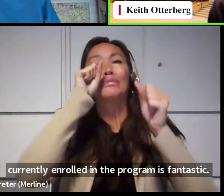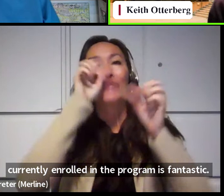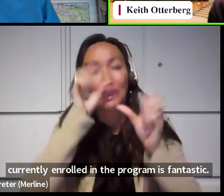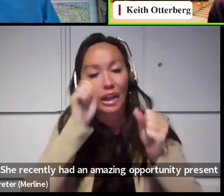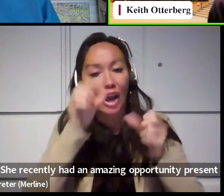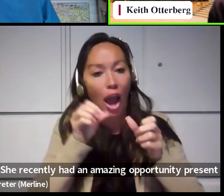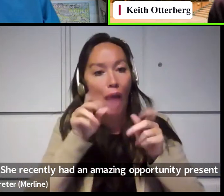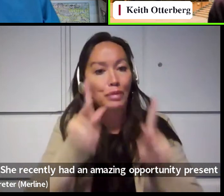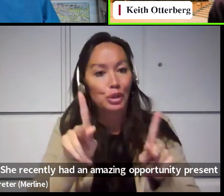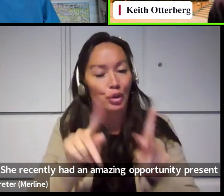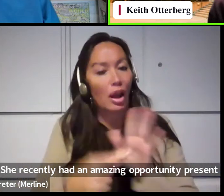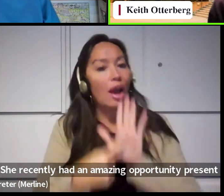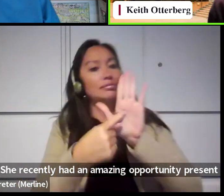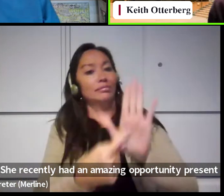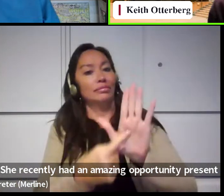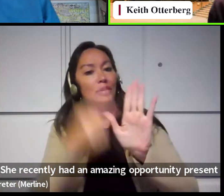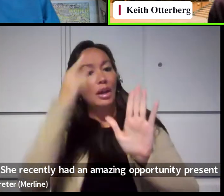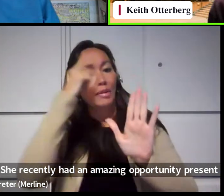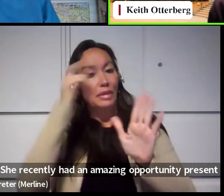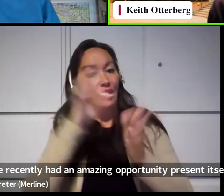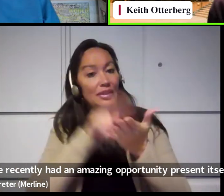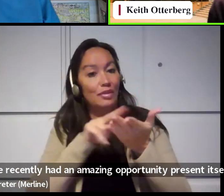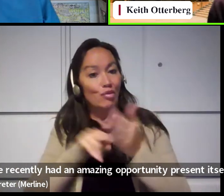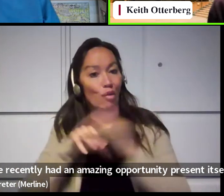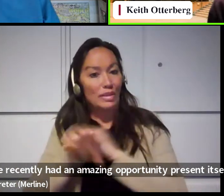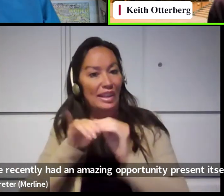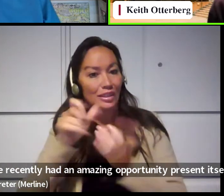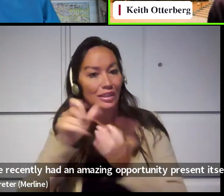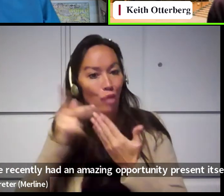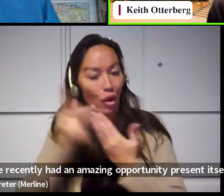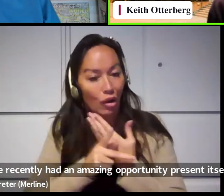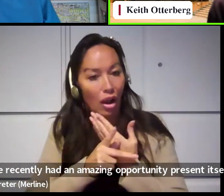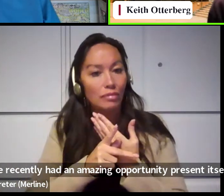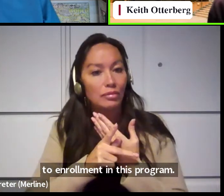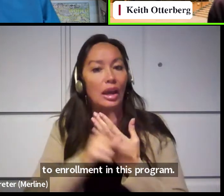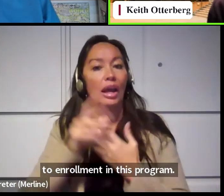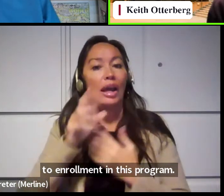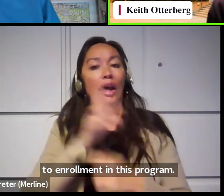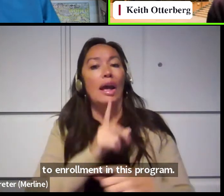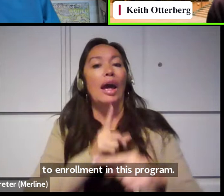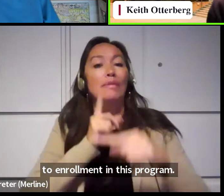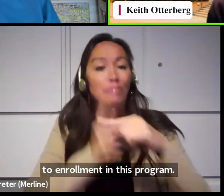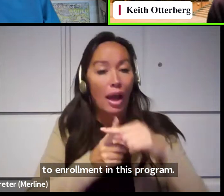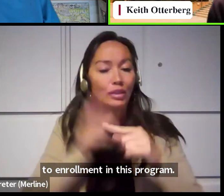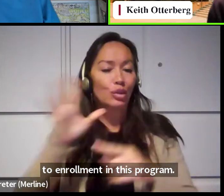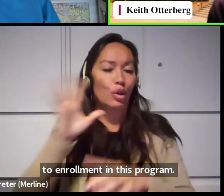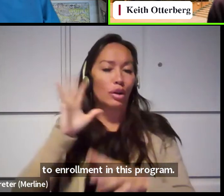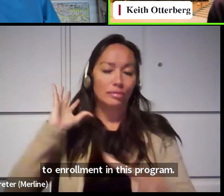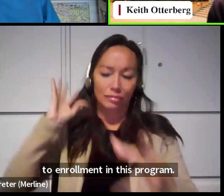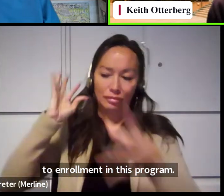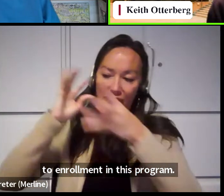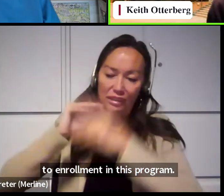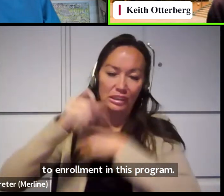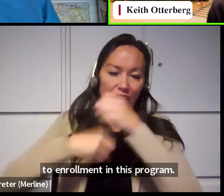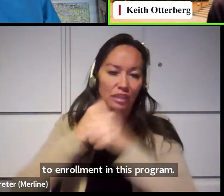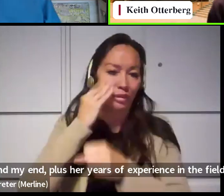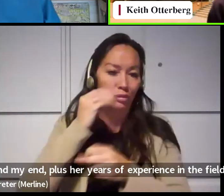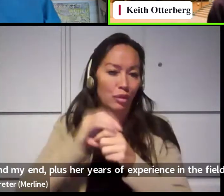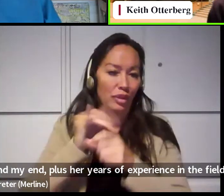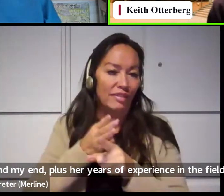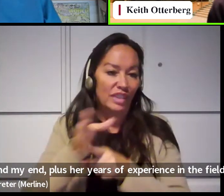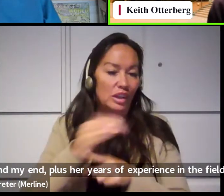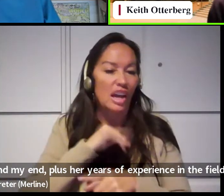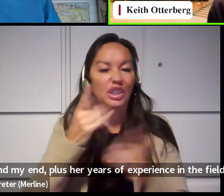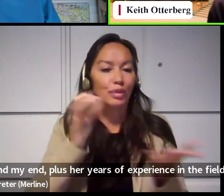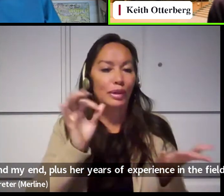present itself due to enrollment in this program and plus her years of experience in the field. So just wanted to throw